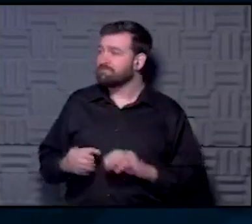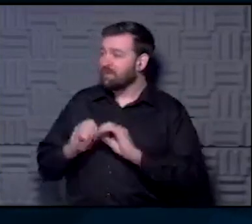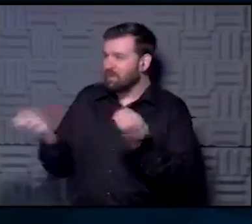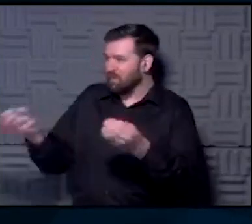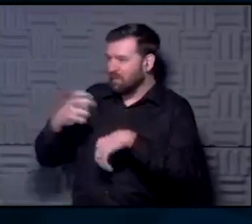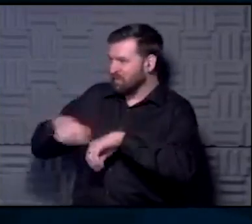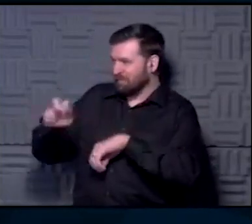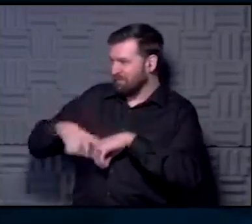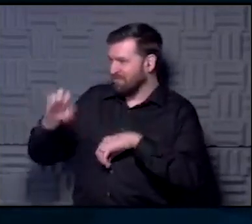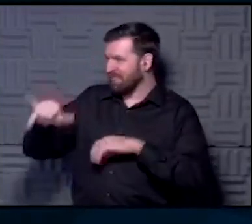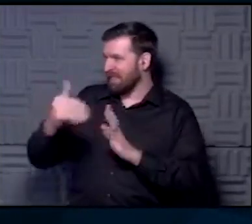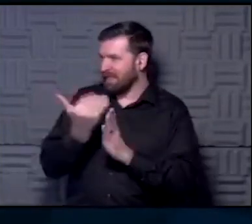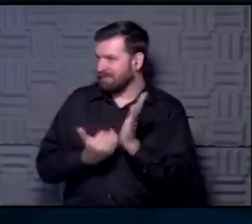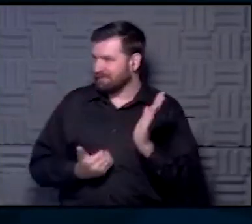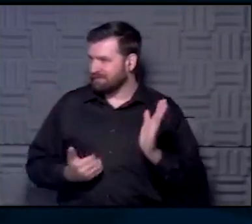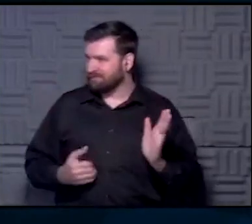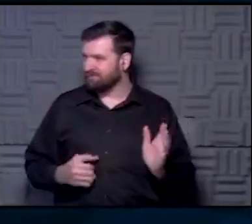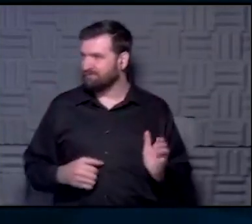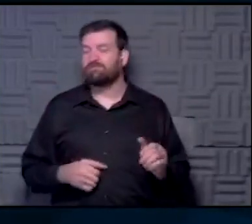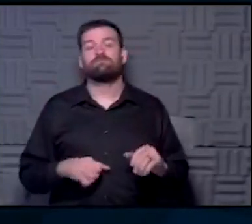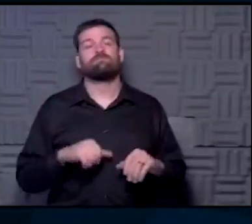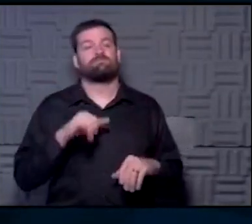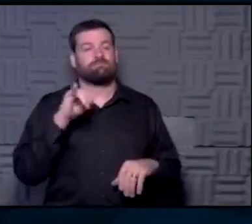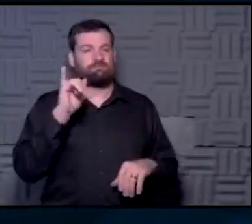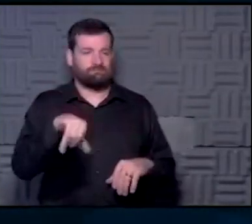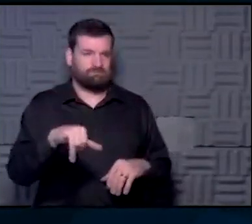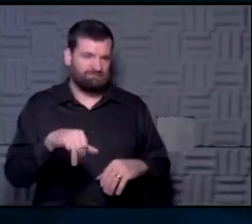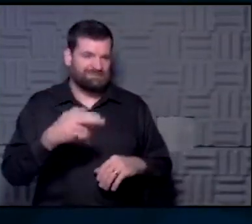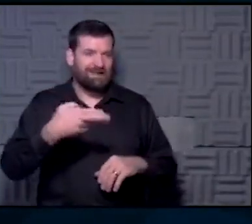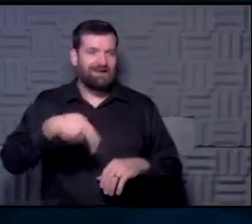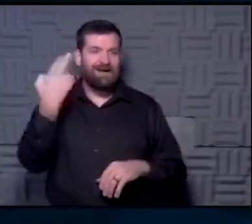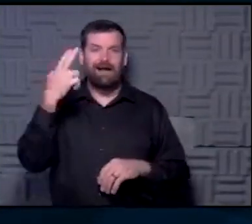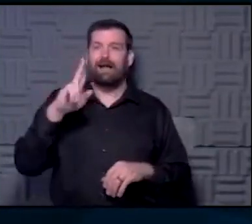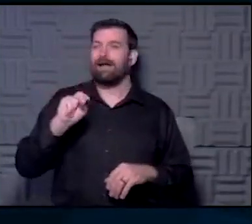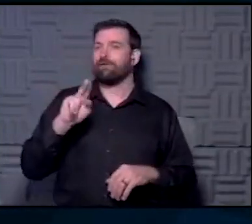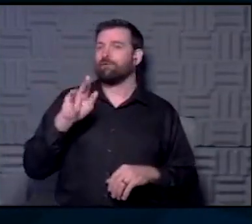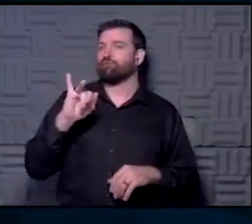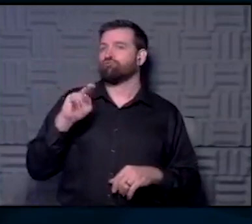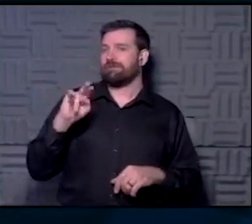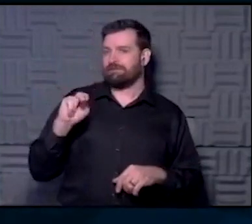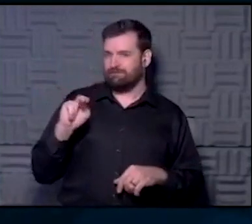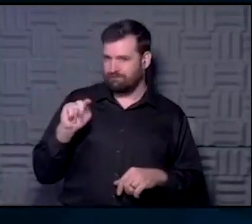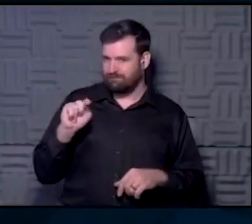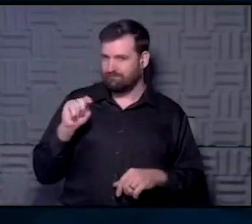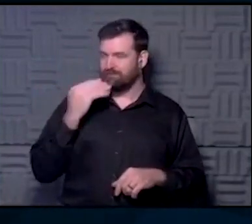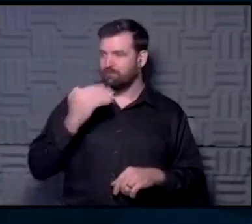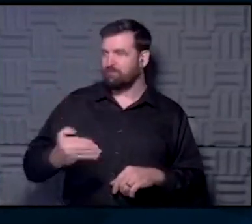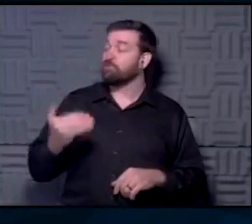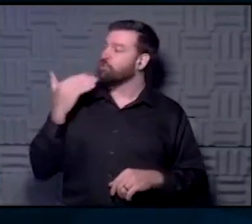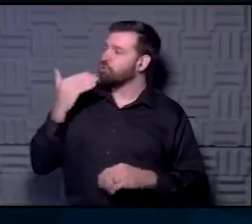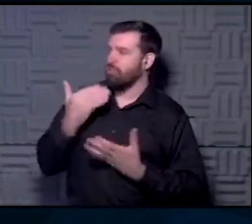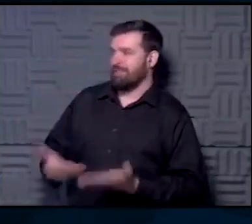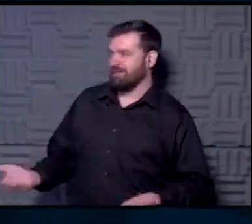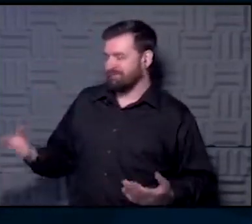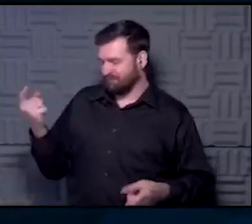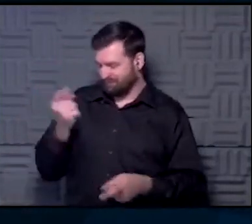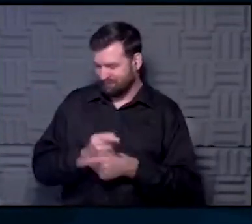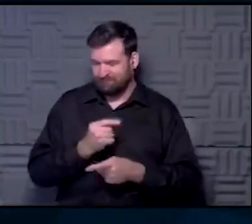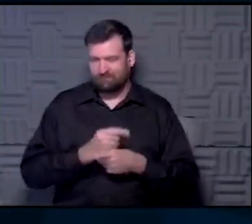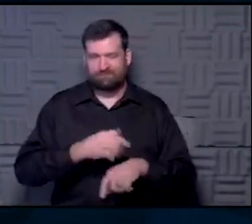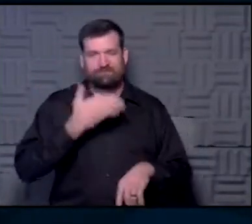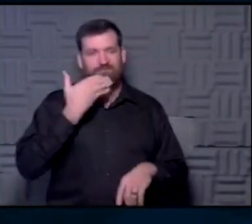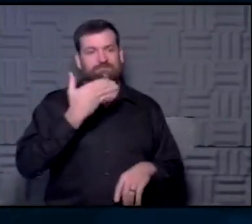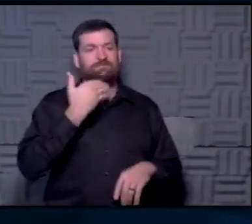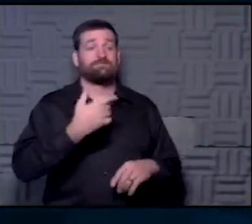list? Now this is the nutritional, high This is nutritional the good value stuff. section. Got it. Okay. Okay, fine. But very good that